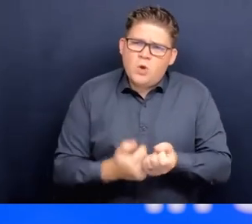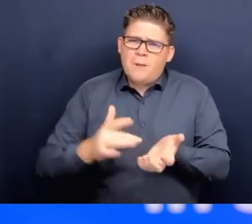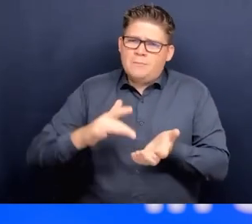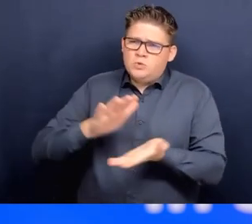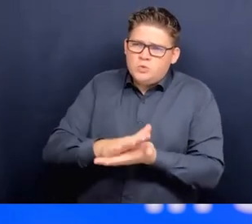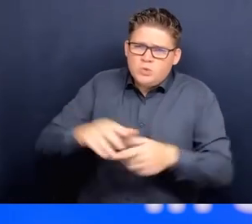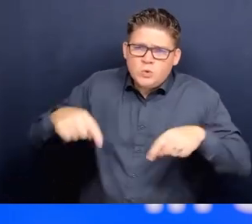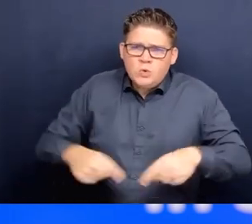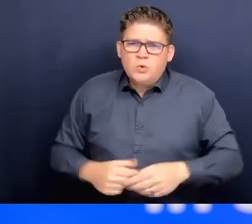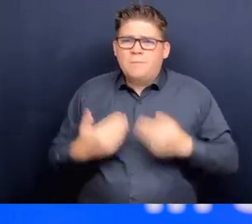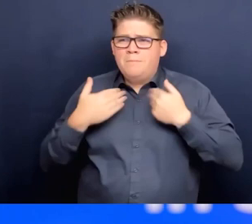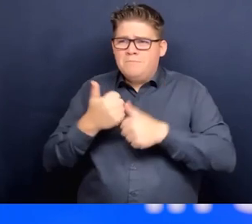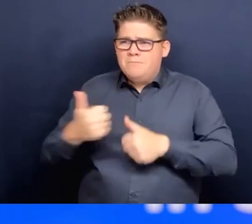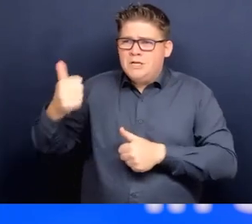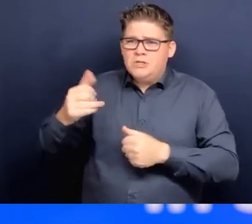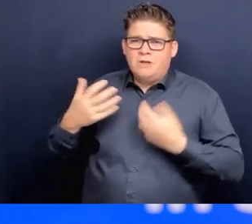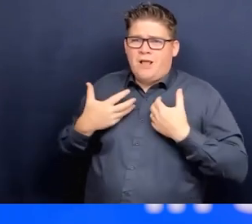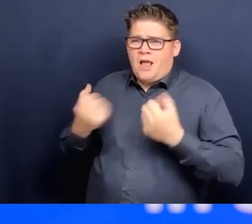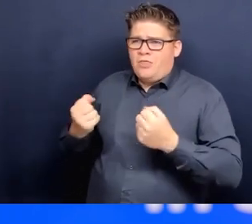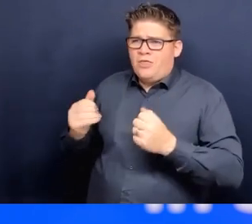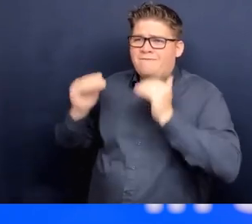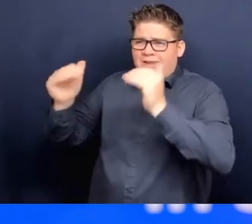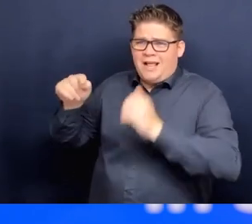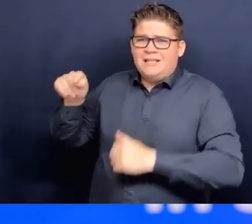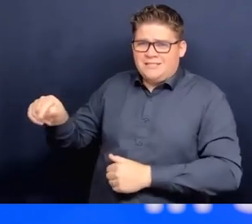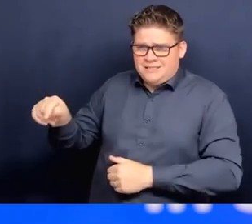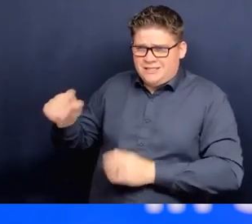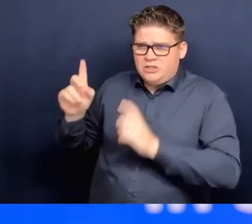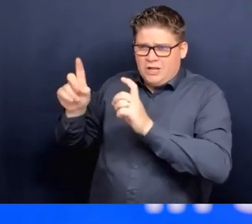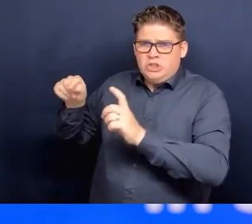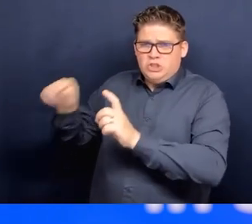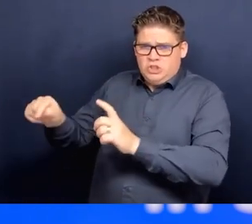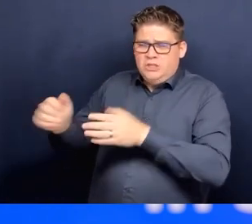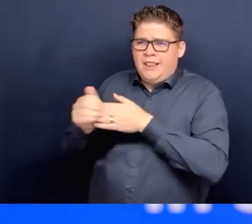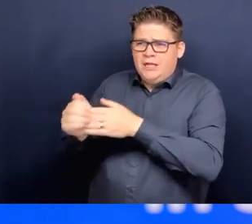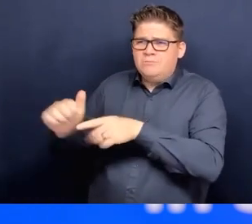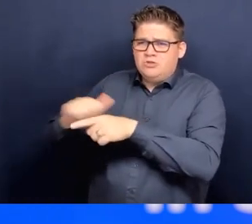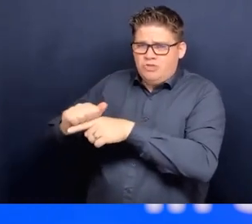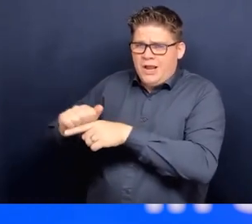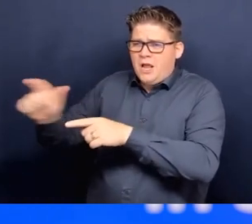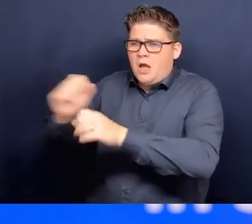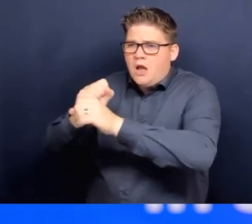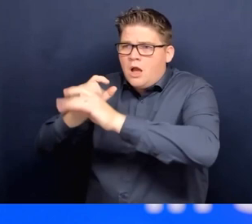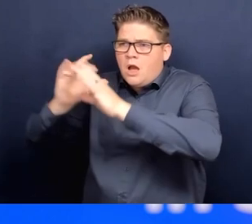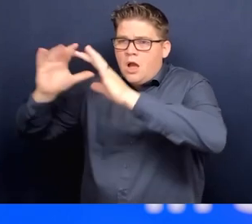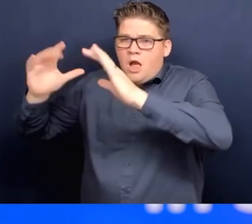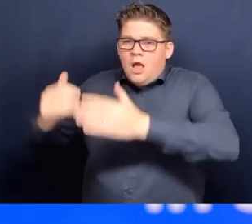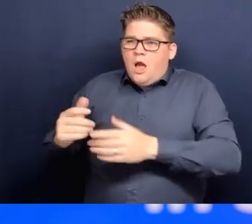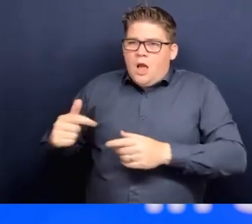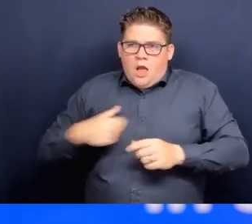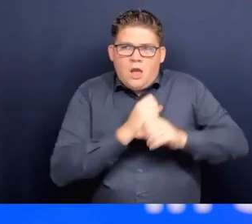our new premier for demonstrating his support for the new medical school and to the Minister of Health and